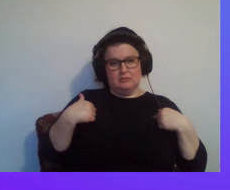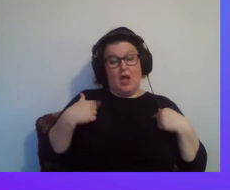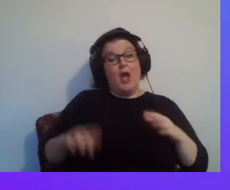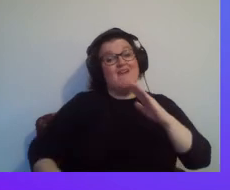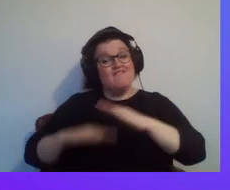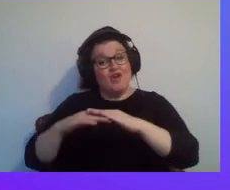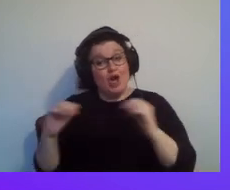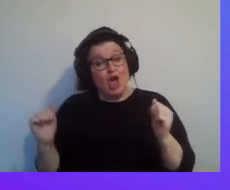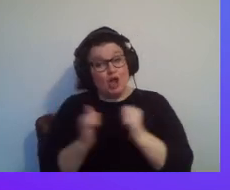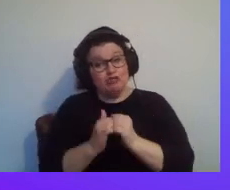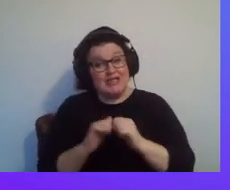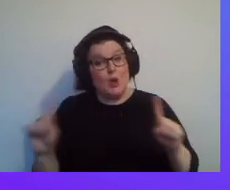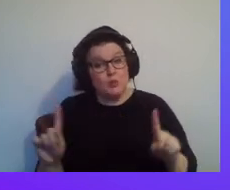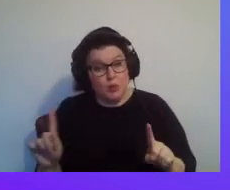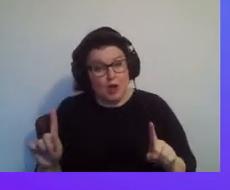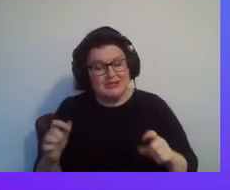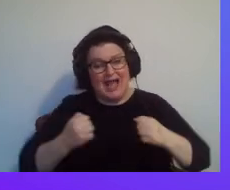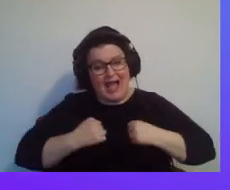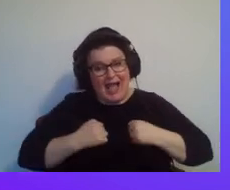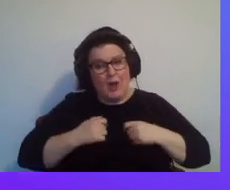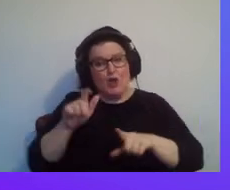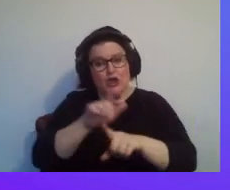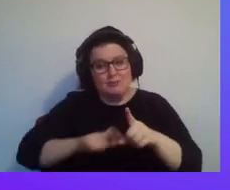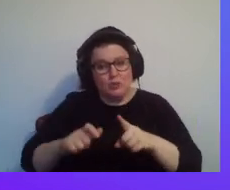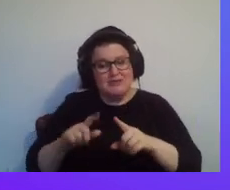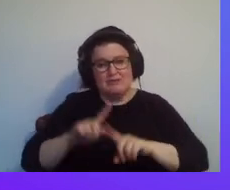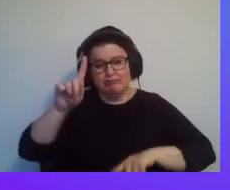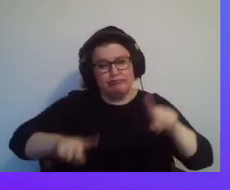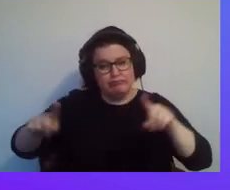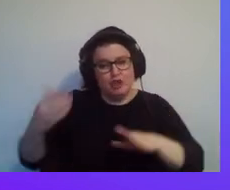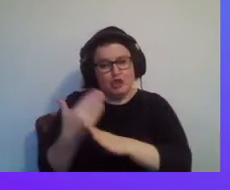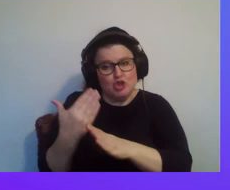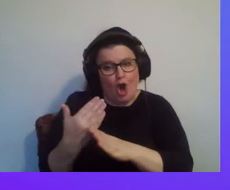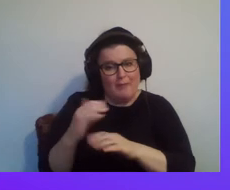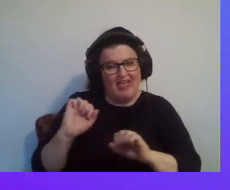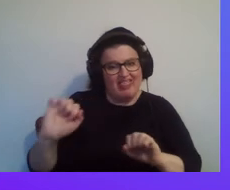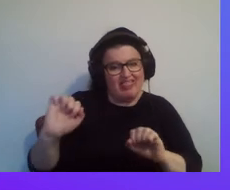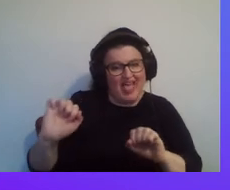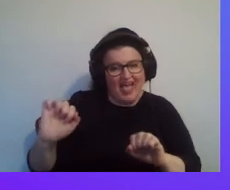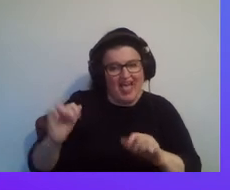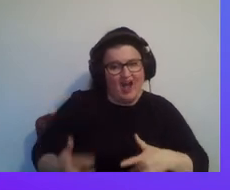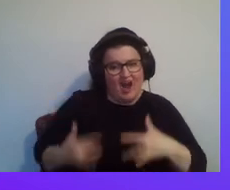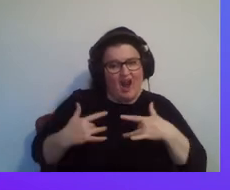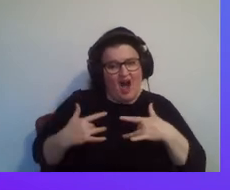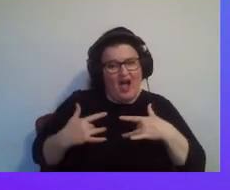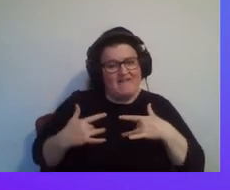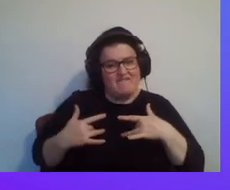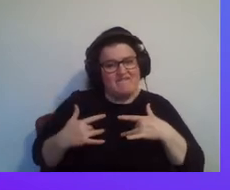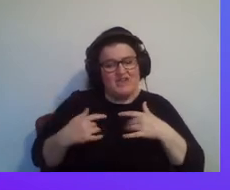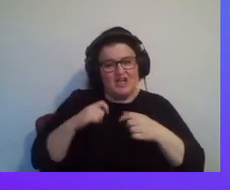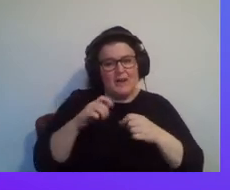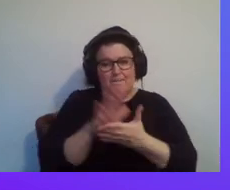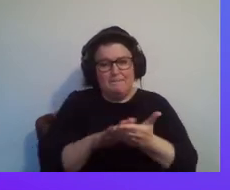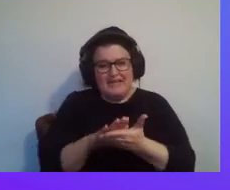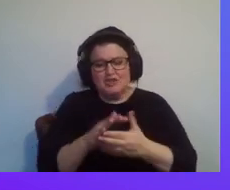that the jobs that our communities have, the way in which they live, makes more predisposed to be